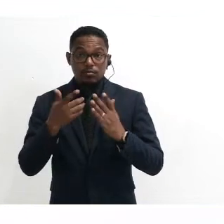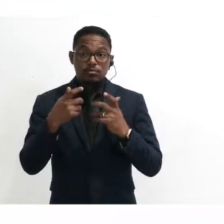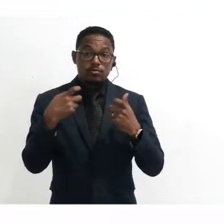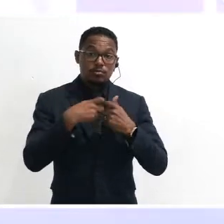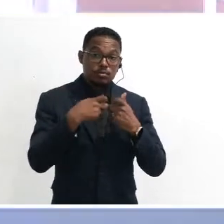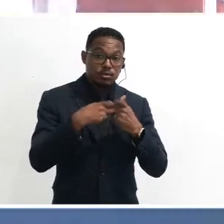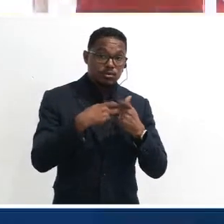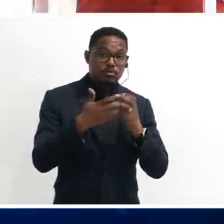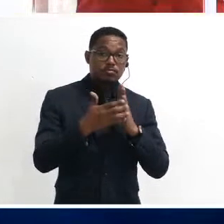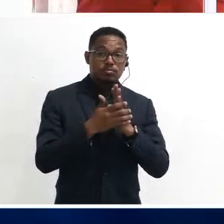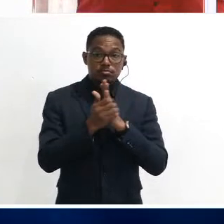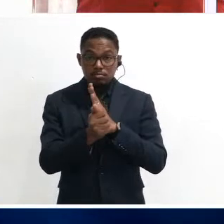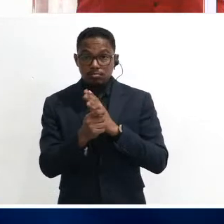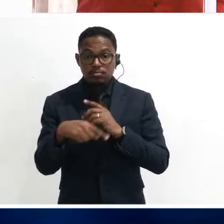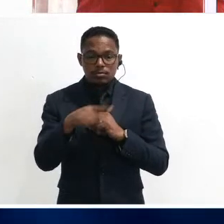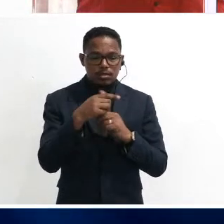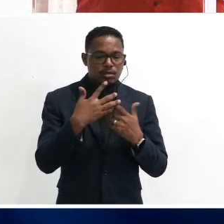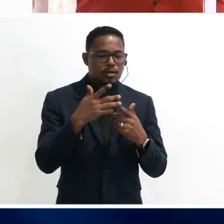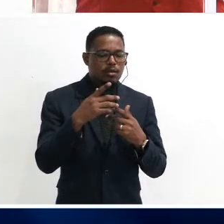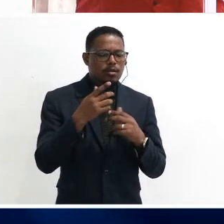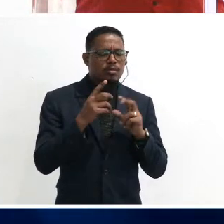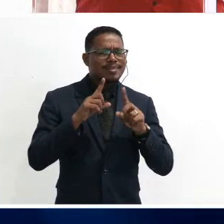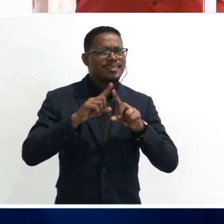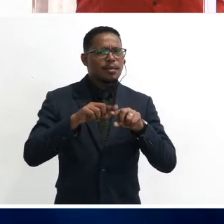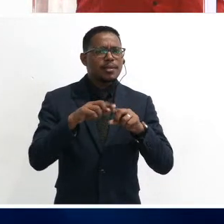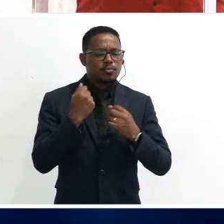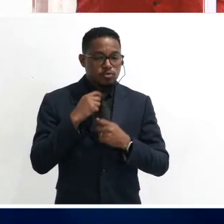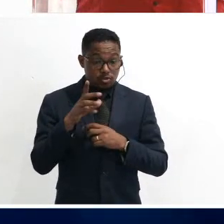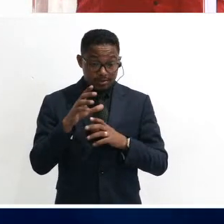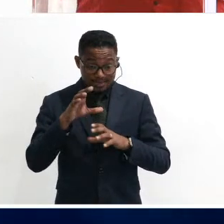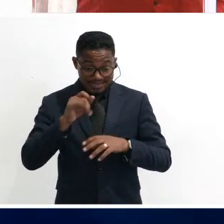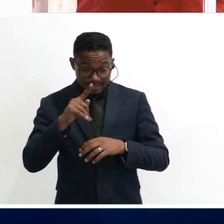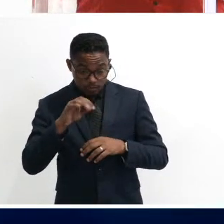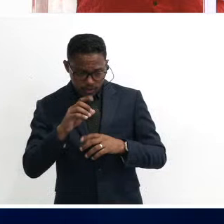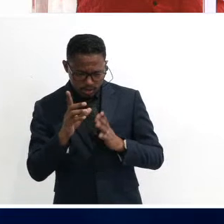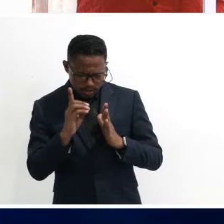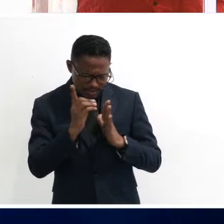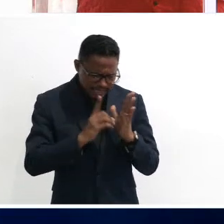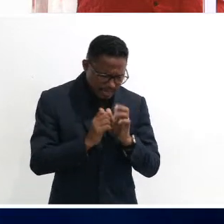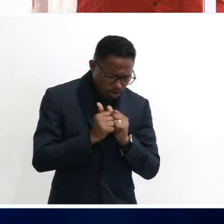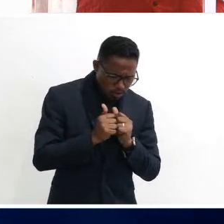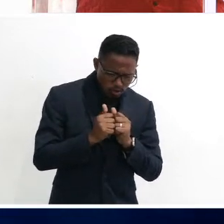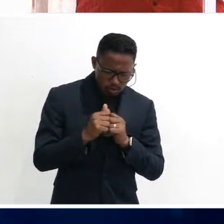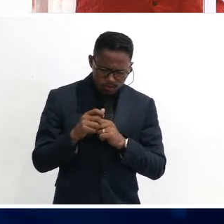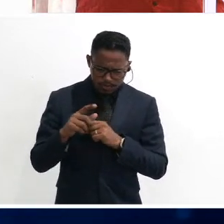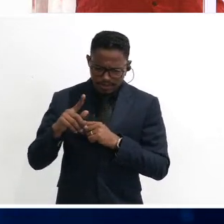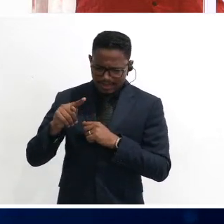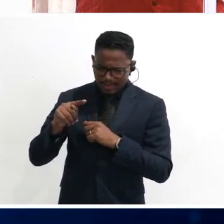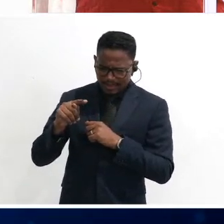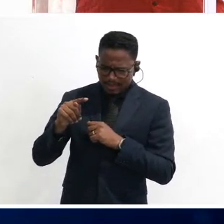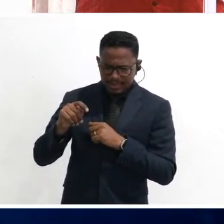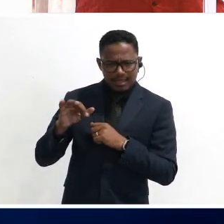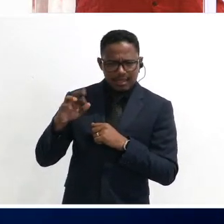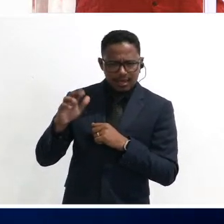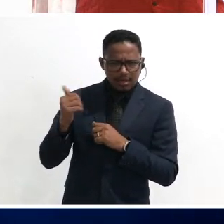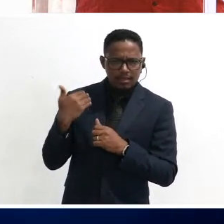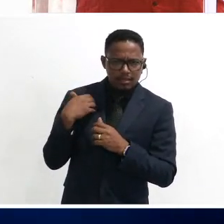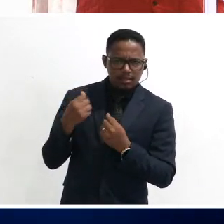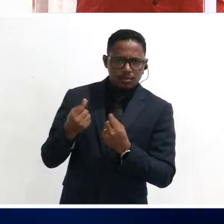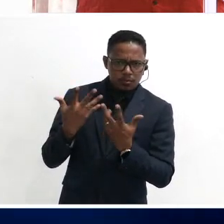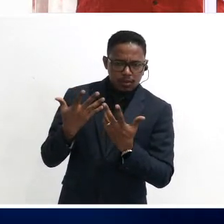designed physically. How many power and ground do you have per signal, and what's the arrangement, physical